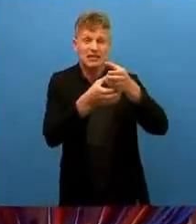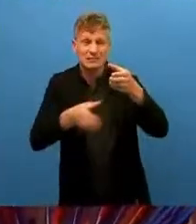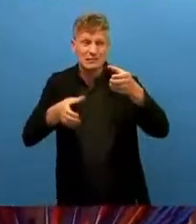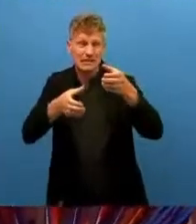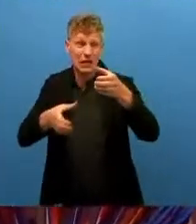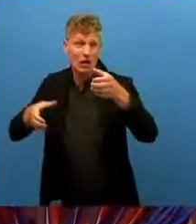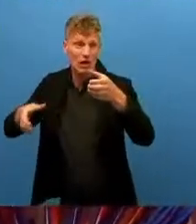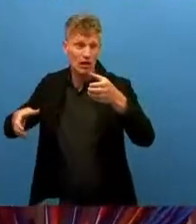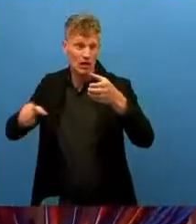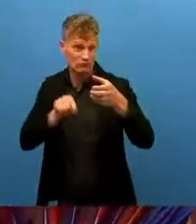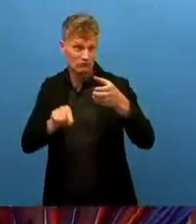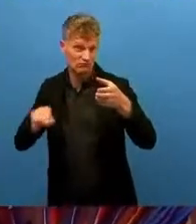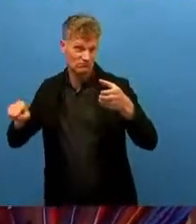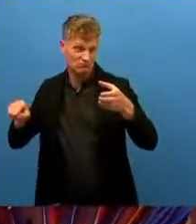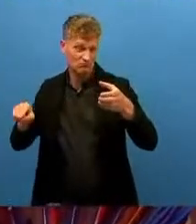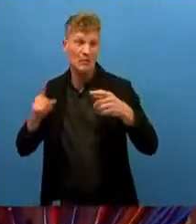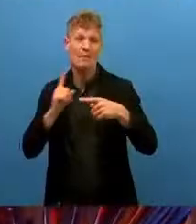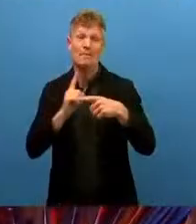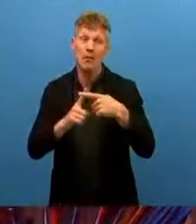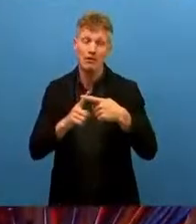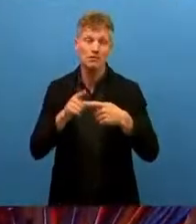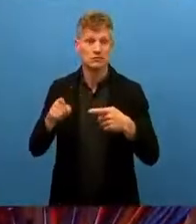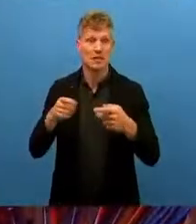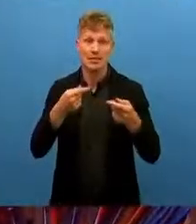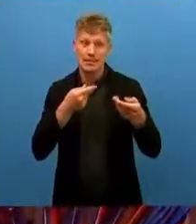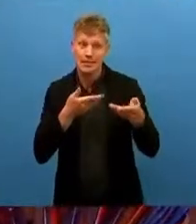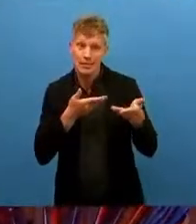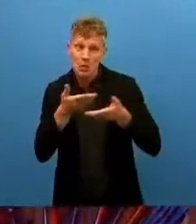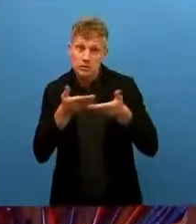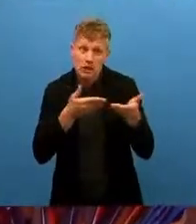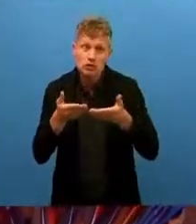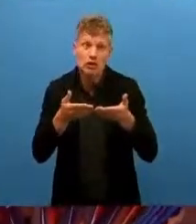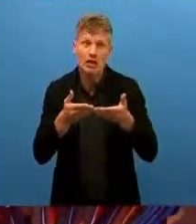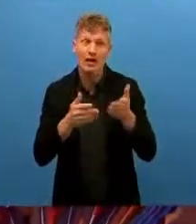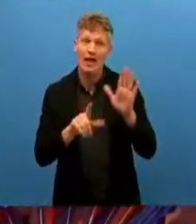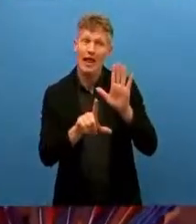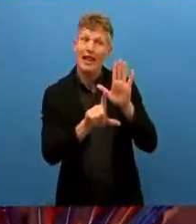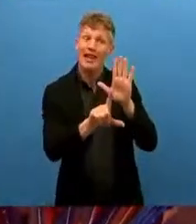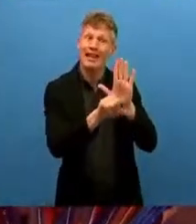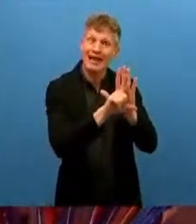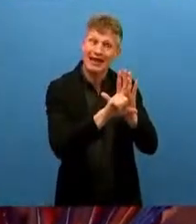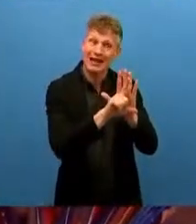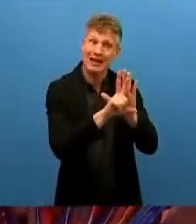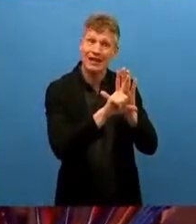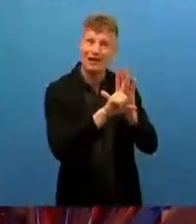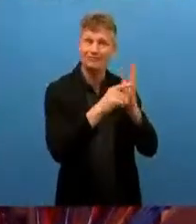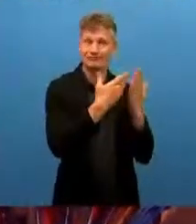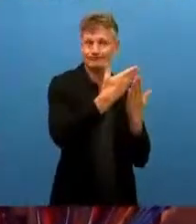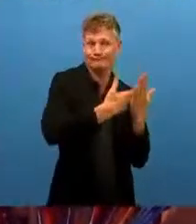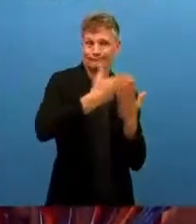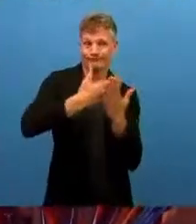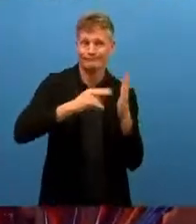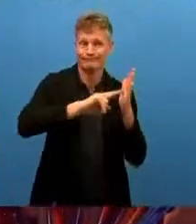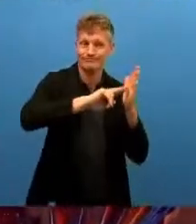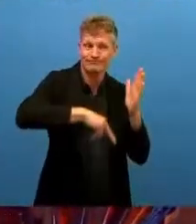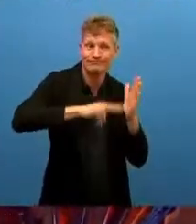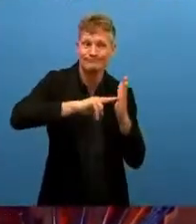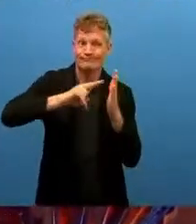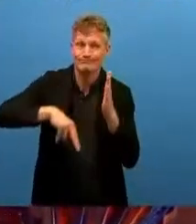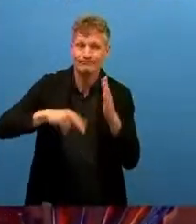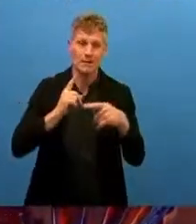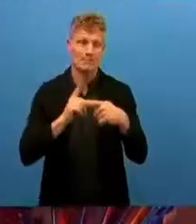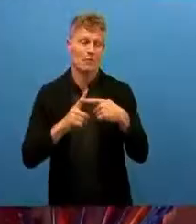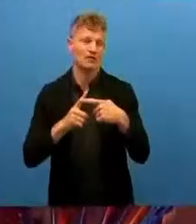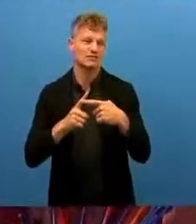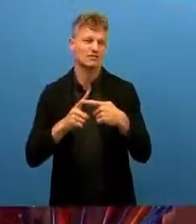negotiations on resolutions and legally binding instruments in the UPR and intersessional activities. The aspects relative to the general